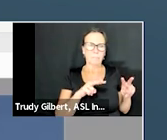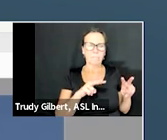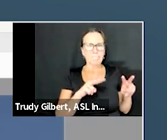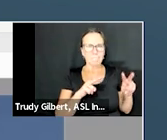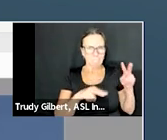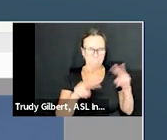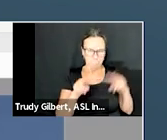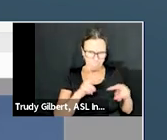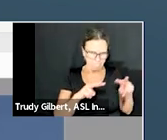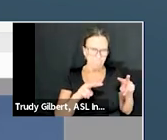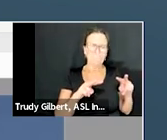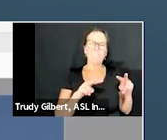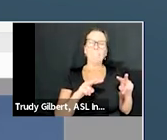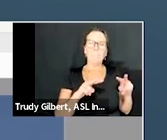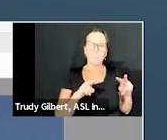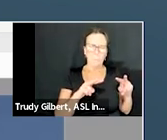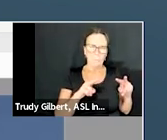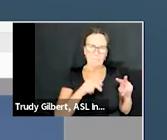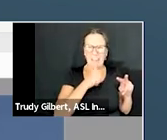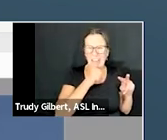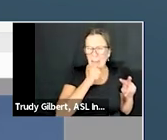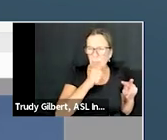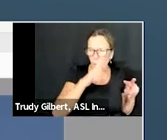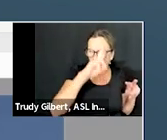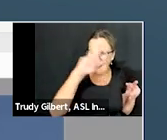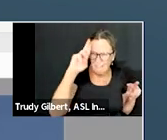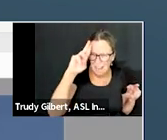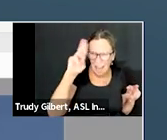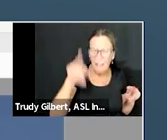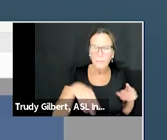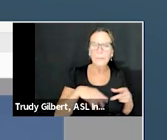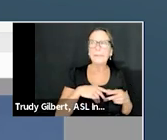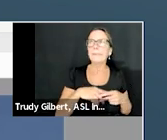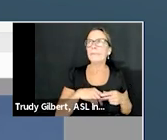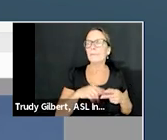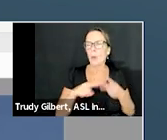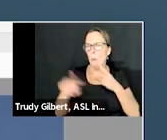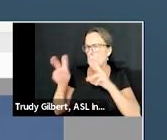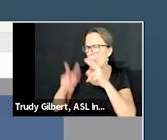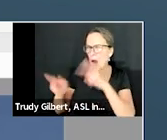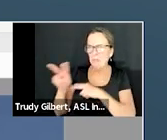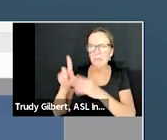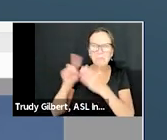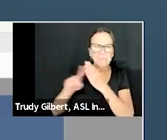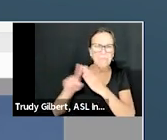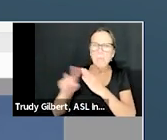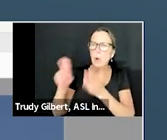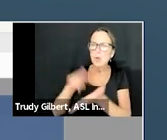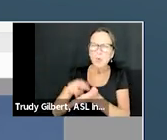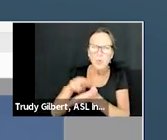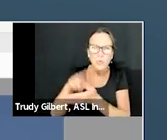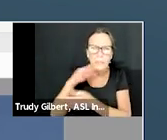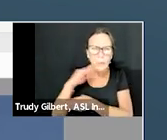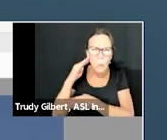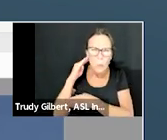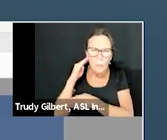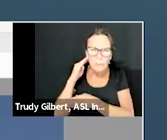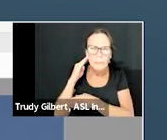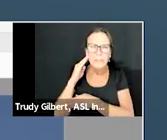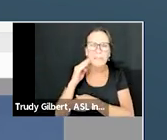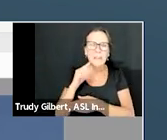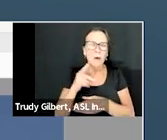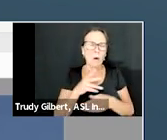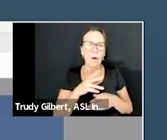also in private hospitals. We can monitor and investigate in nursing homes, board and